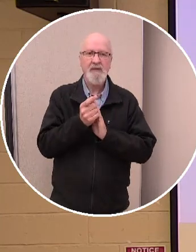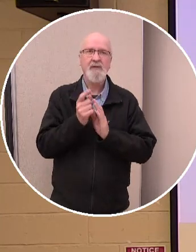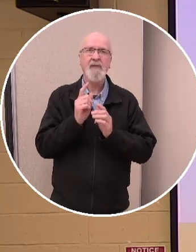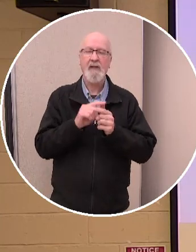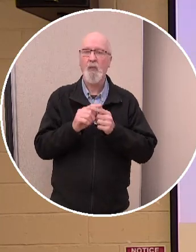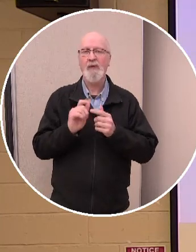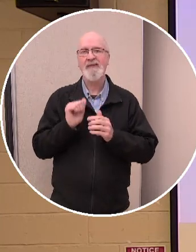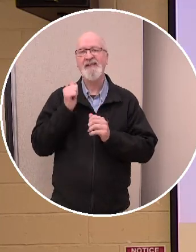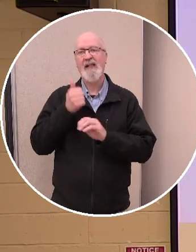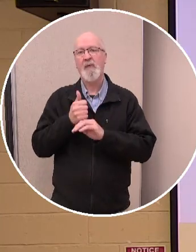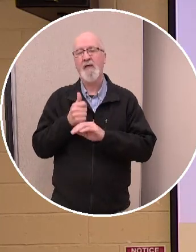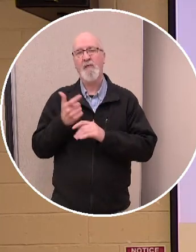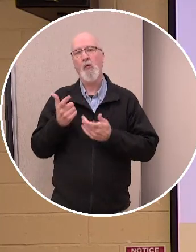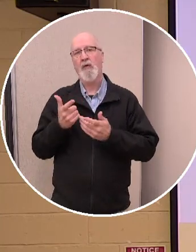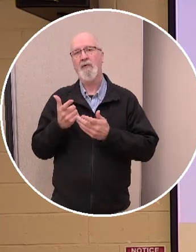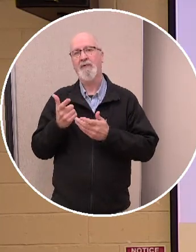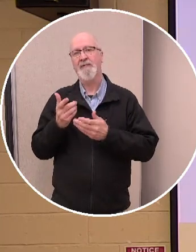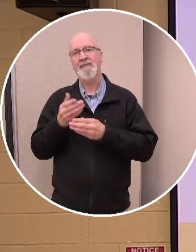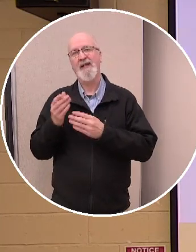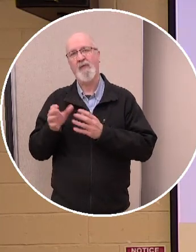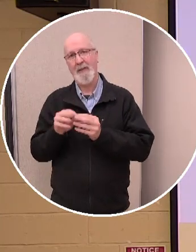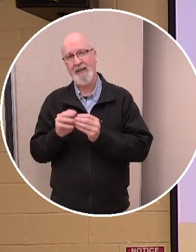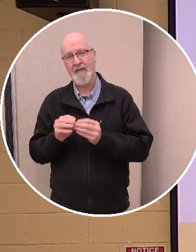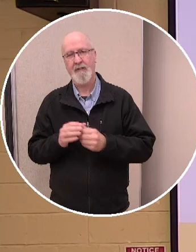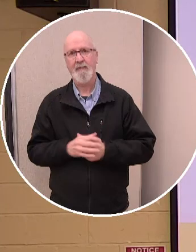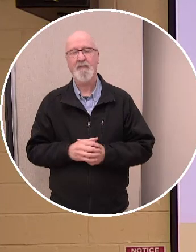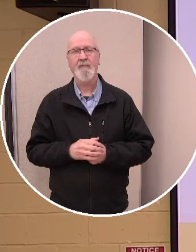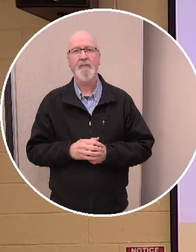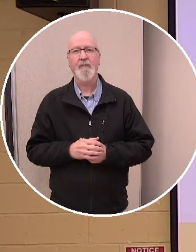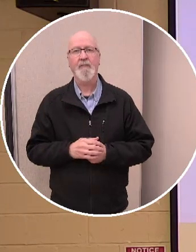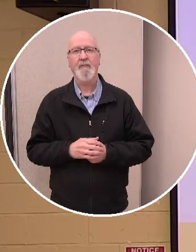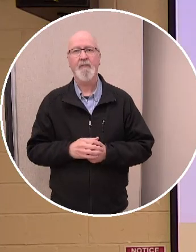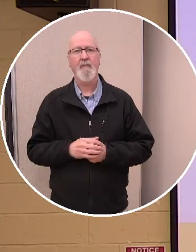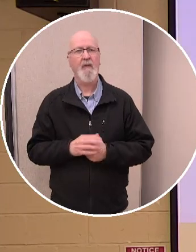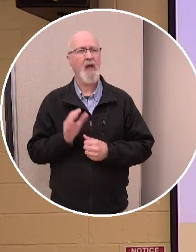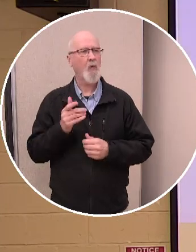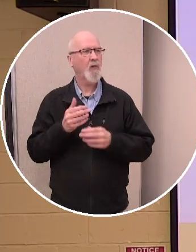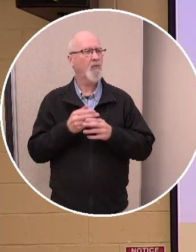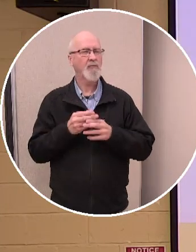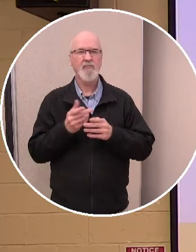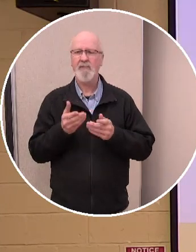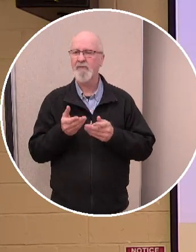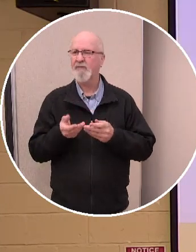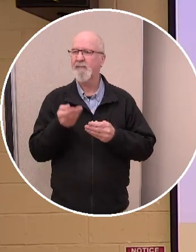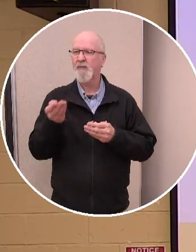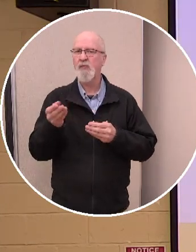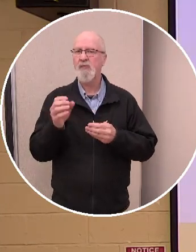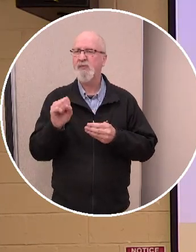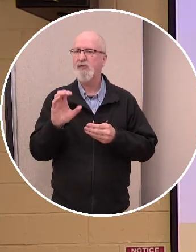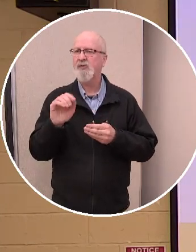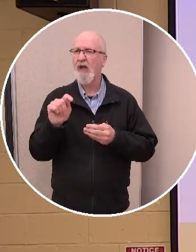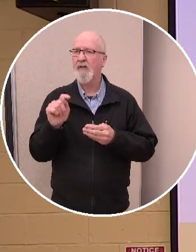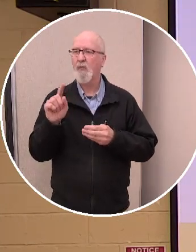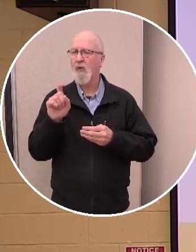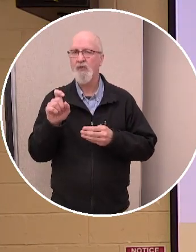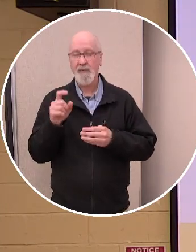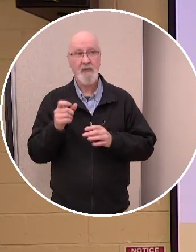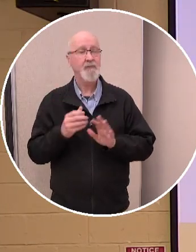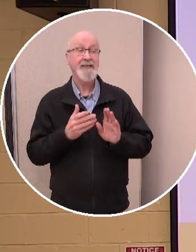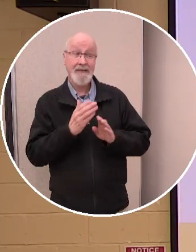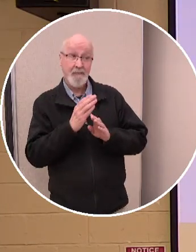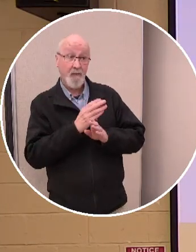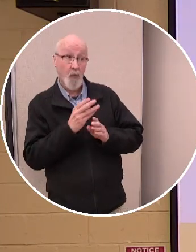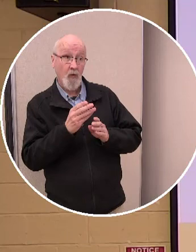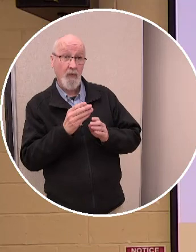set up for a closed meeting. I'm going to quickly defer to Scott for a second. Yeah, just before we do that,